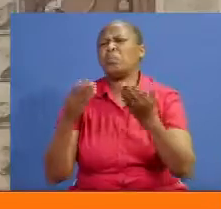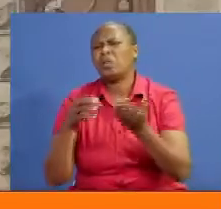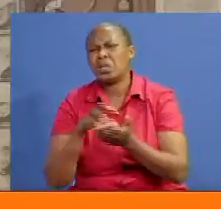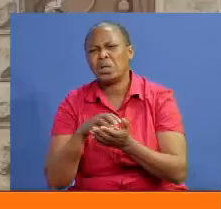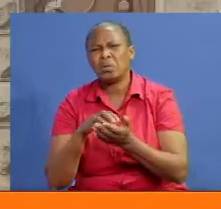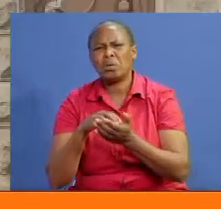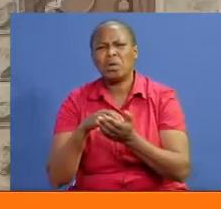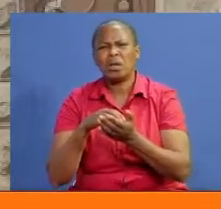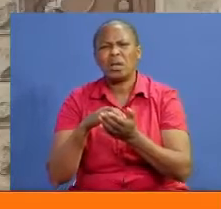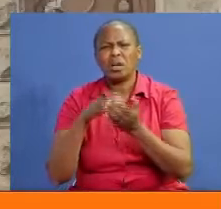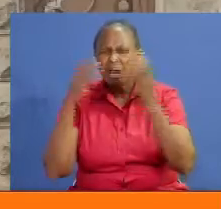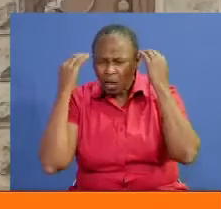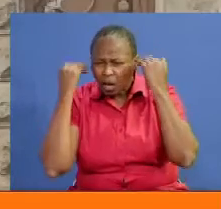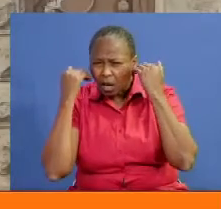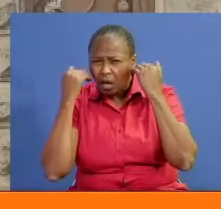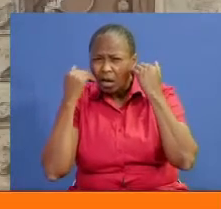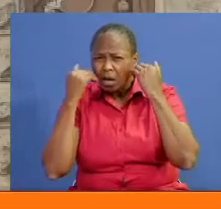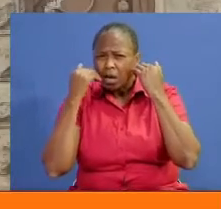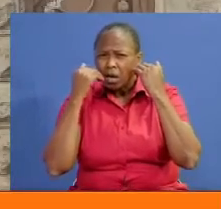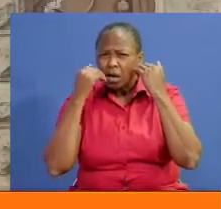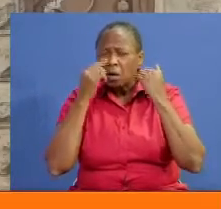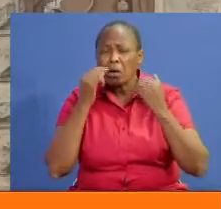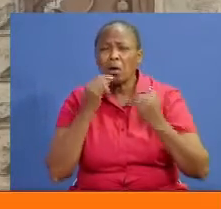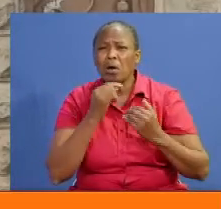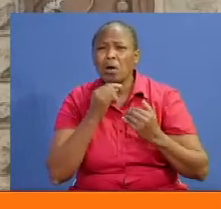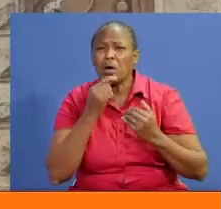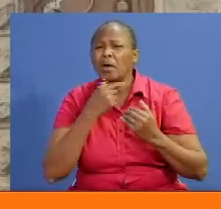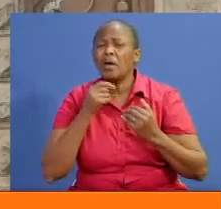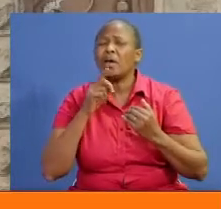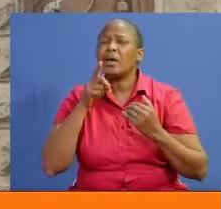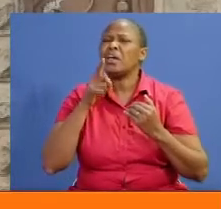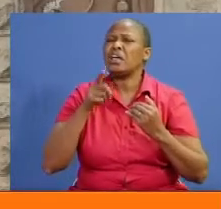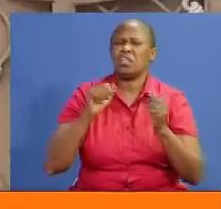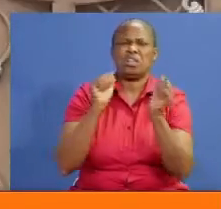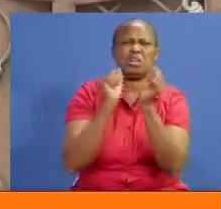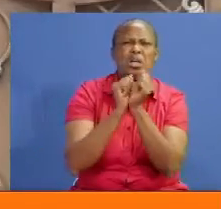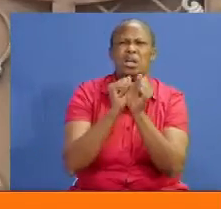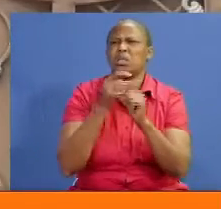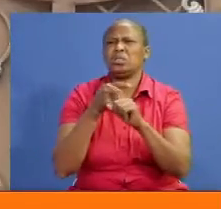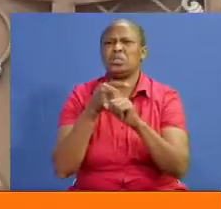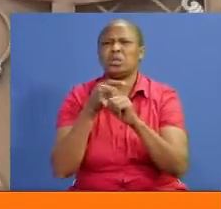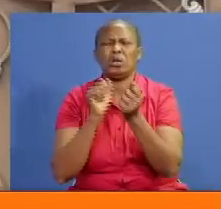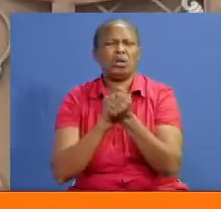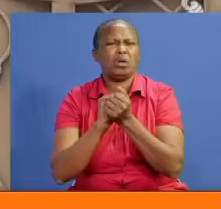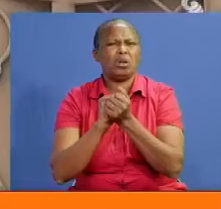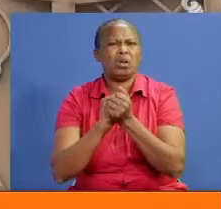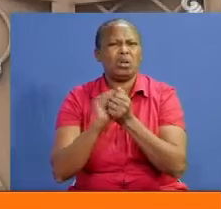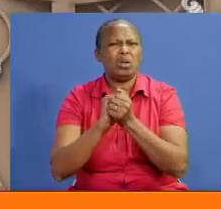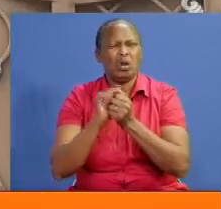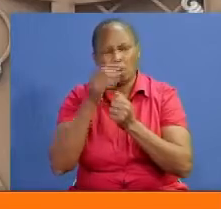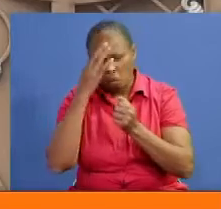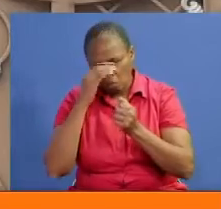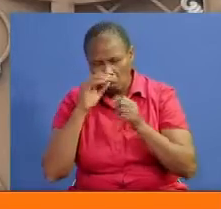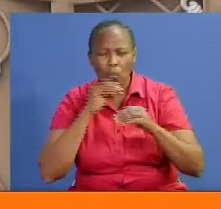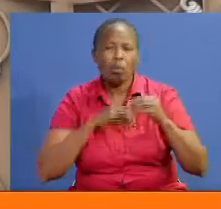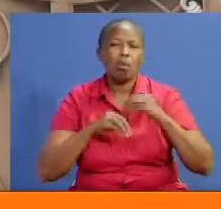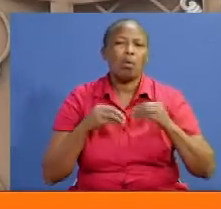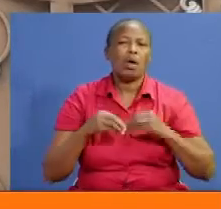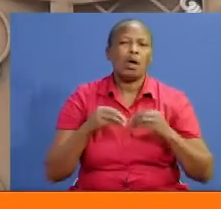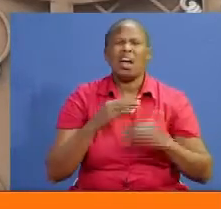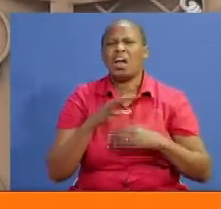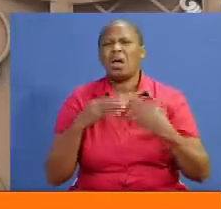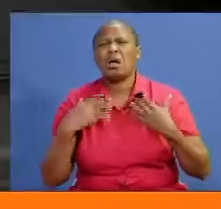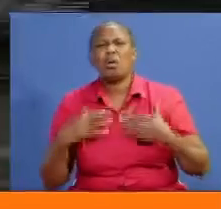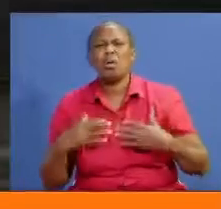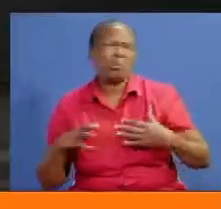anytime. Gachagua was arrested yesterday morning by the DCI detectives from his Nyeri home on allegations of corruption. Some of the residents